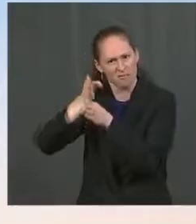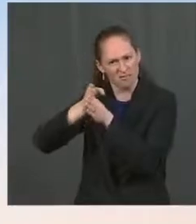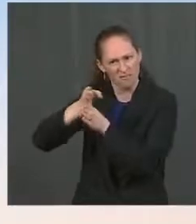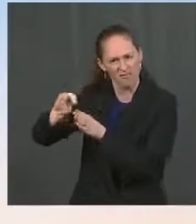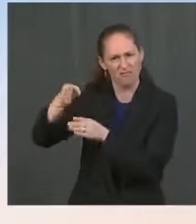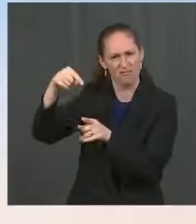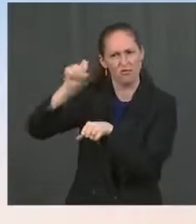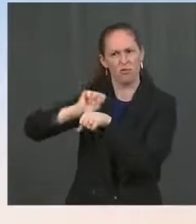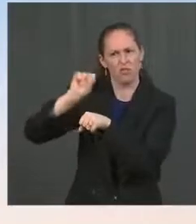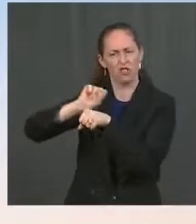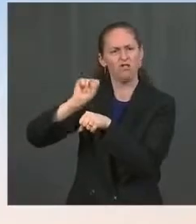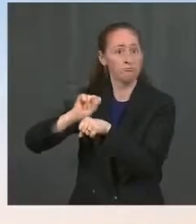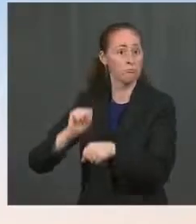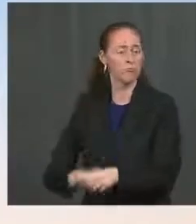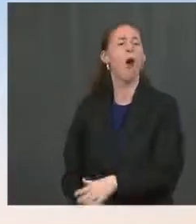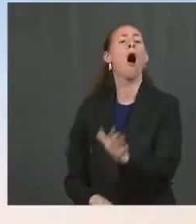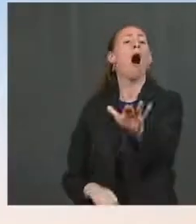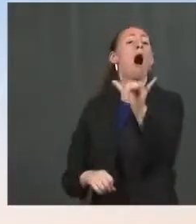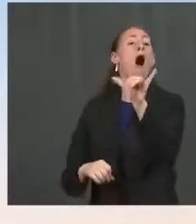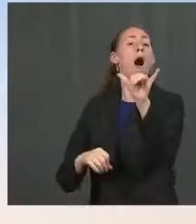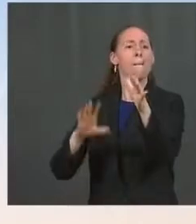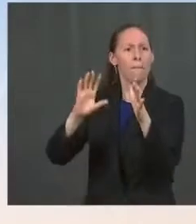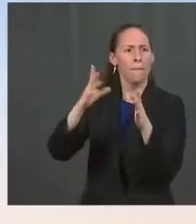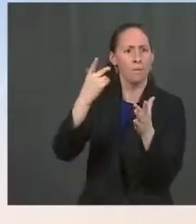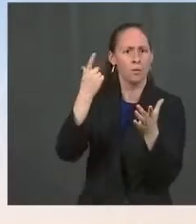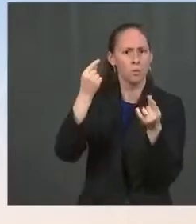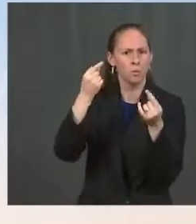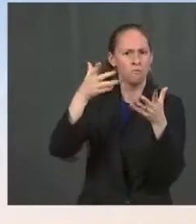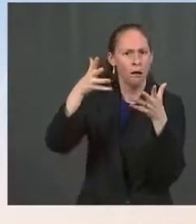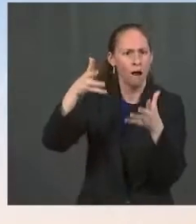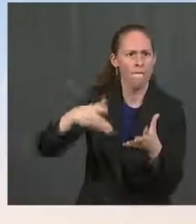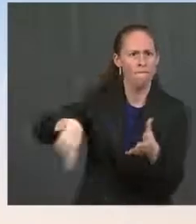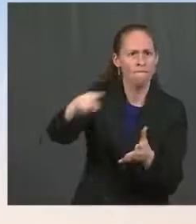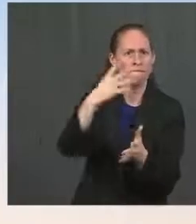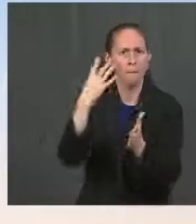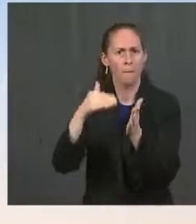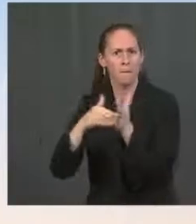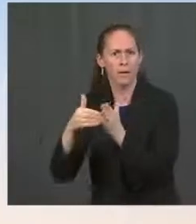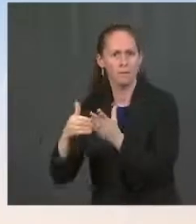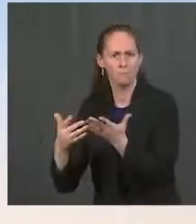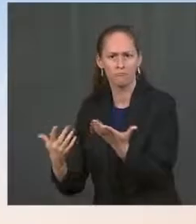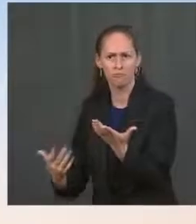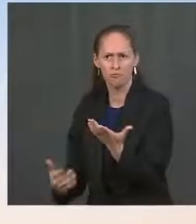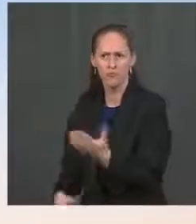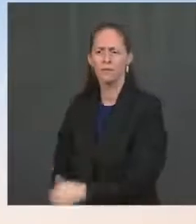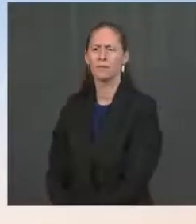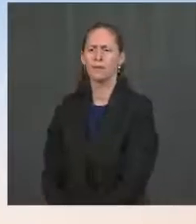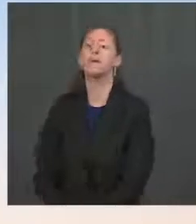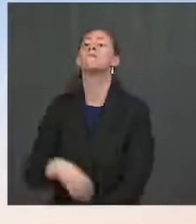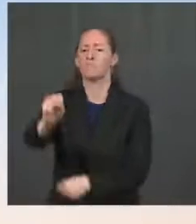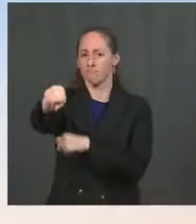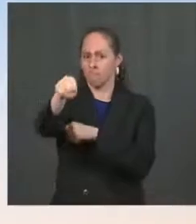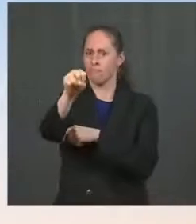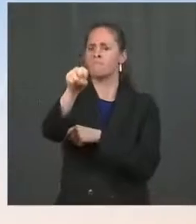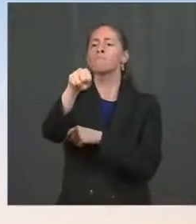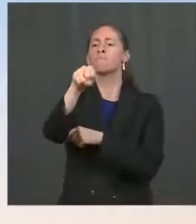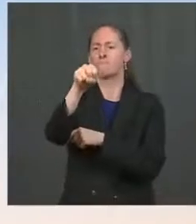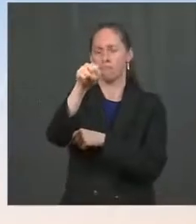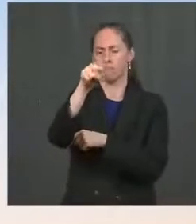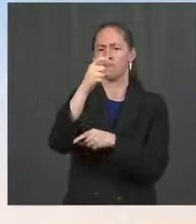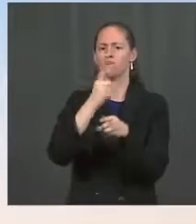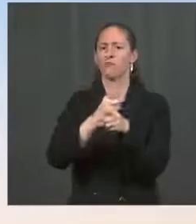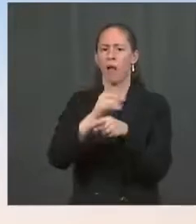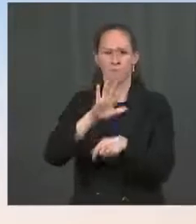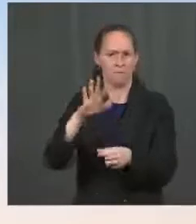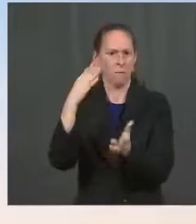million people. I believe that's correct. I can double check the numbers for you. Do you have any sense of just a ballpark of how many of those people remain